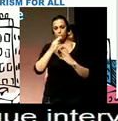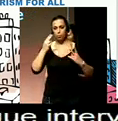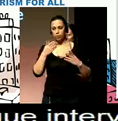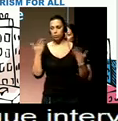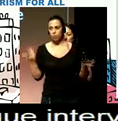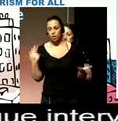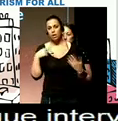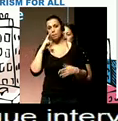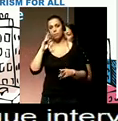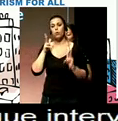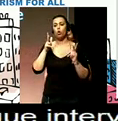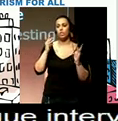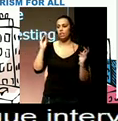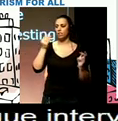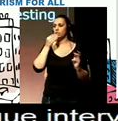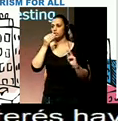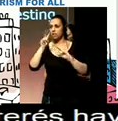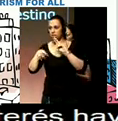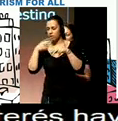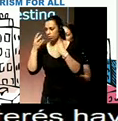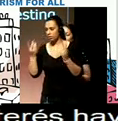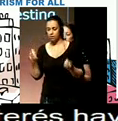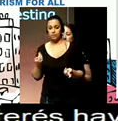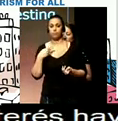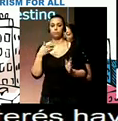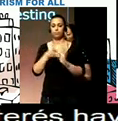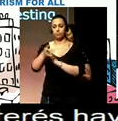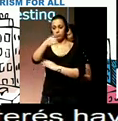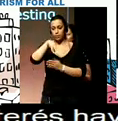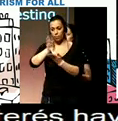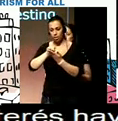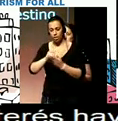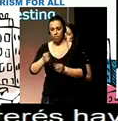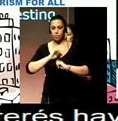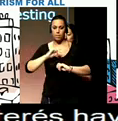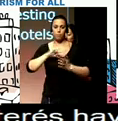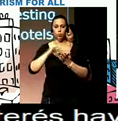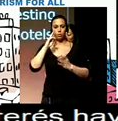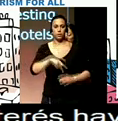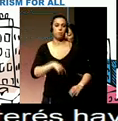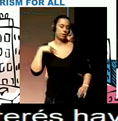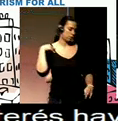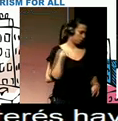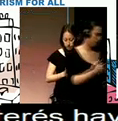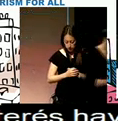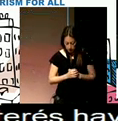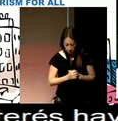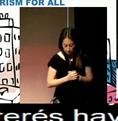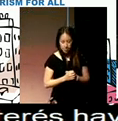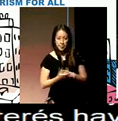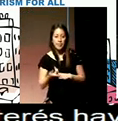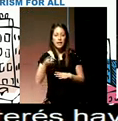What are the public buildings, hotels, restaurants within the itinerary that allow us to have